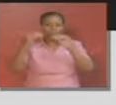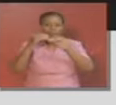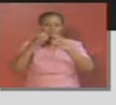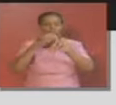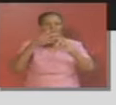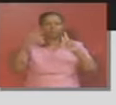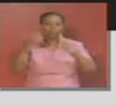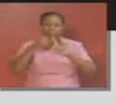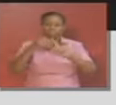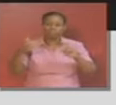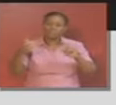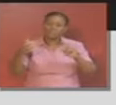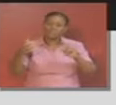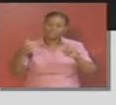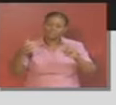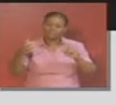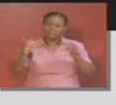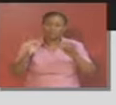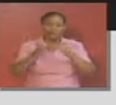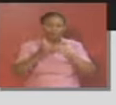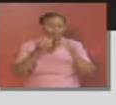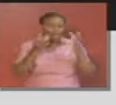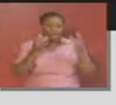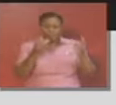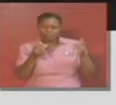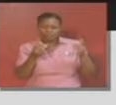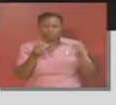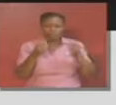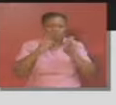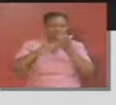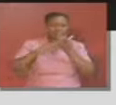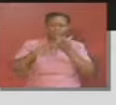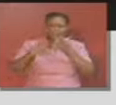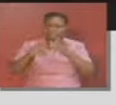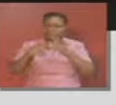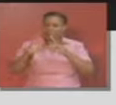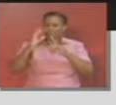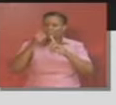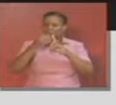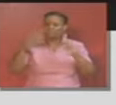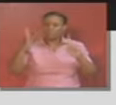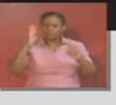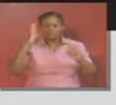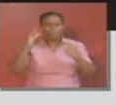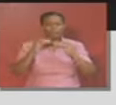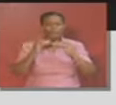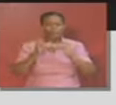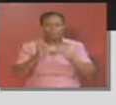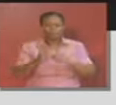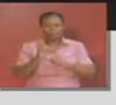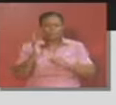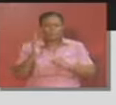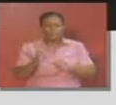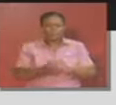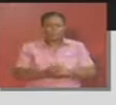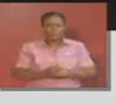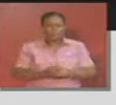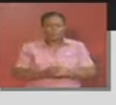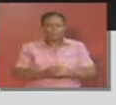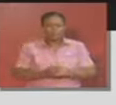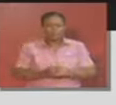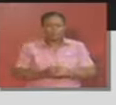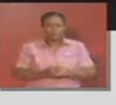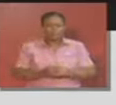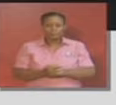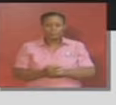contact tracing, things that were discussed and things that we want to emphasize as important points in